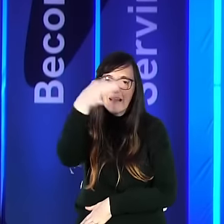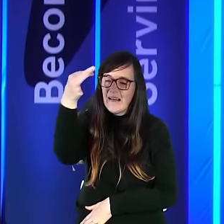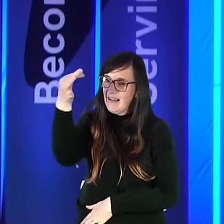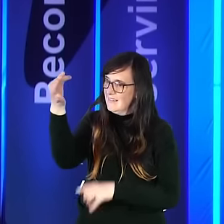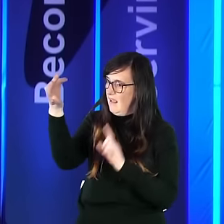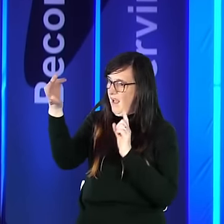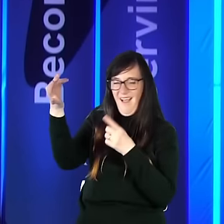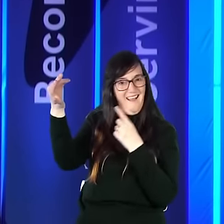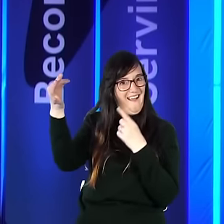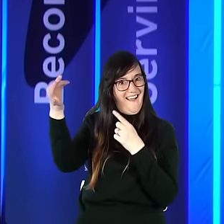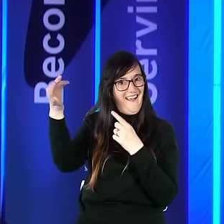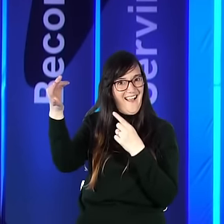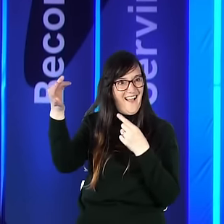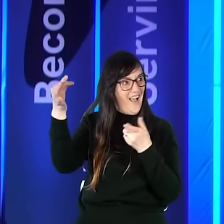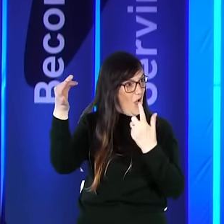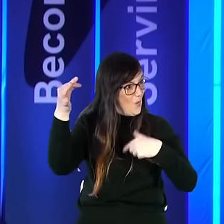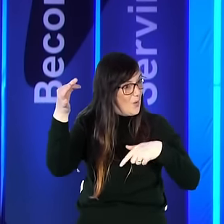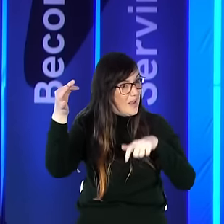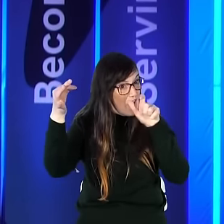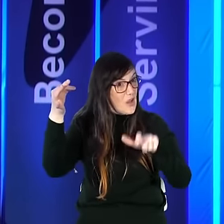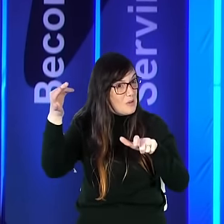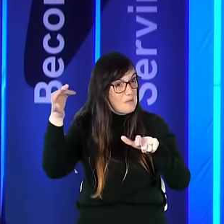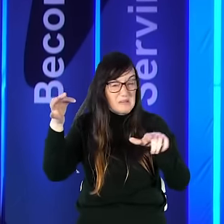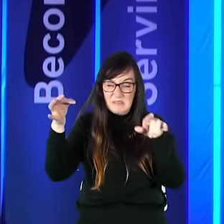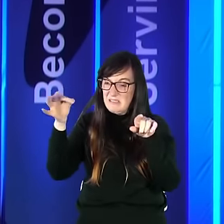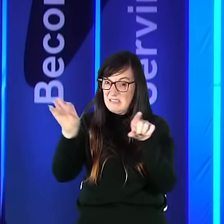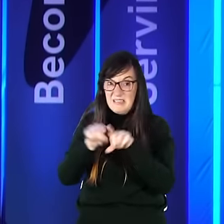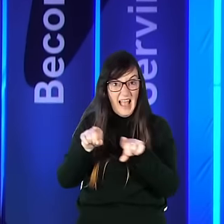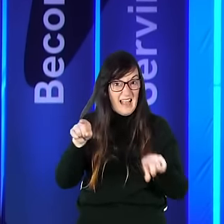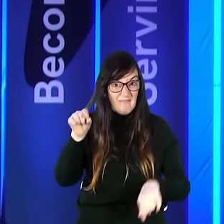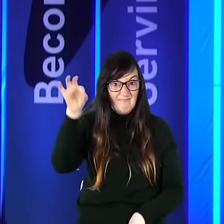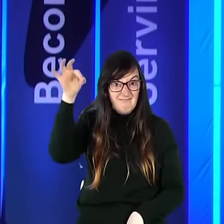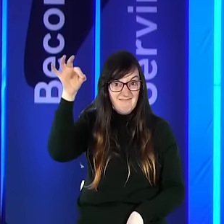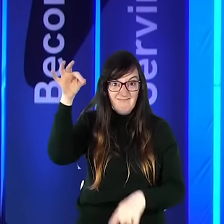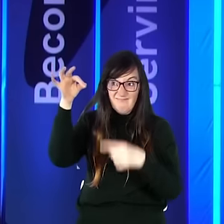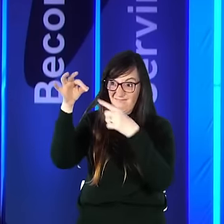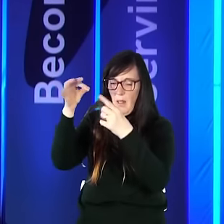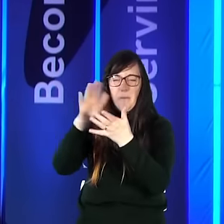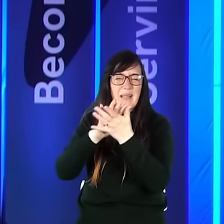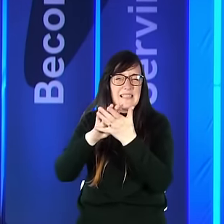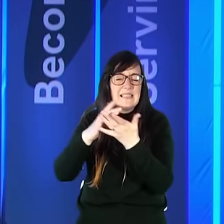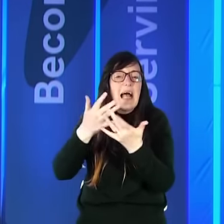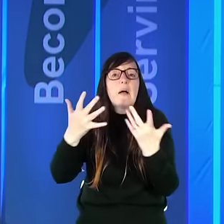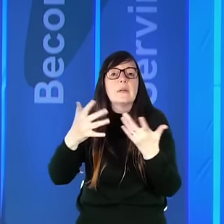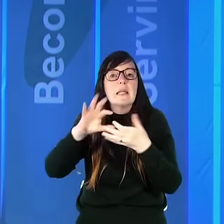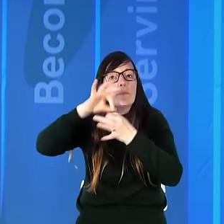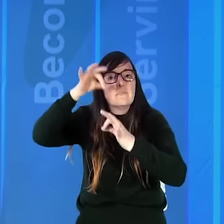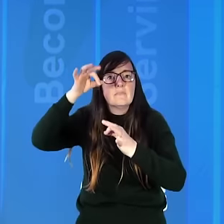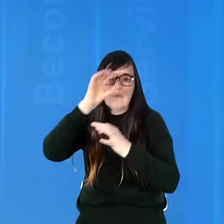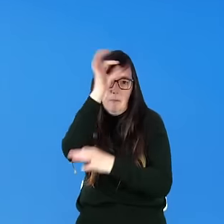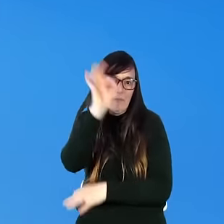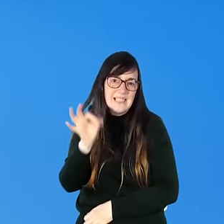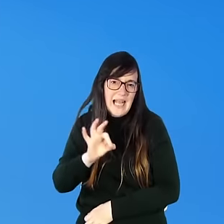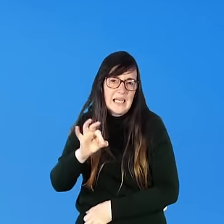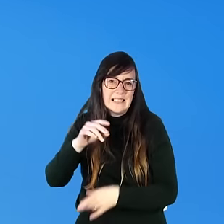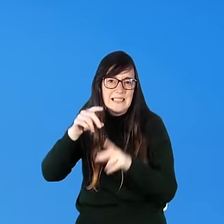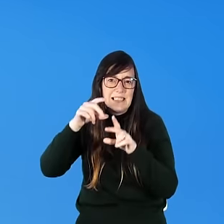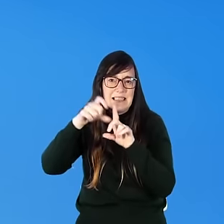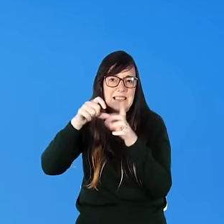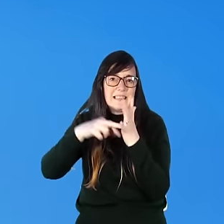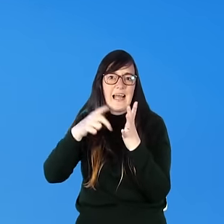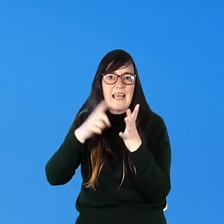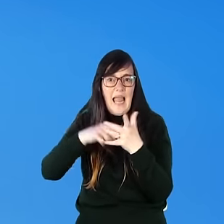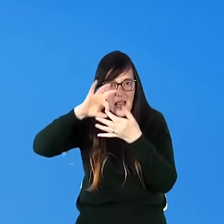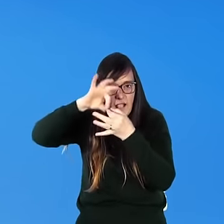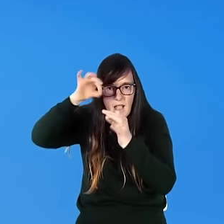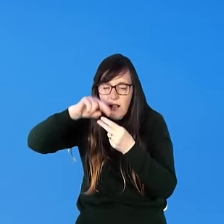as humans had in common with worms. He was looking at just percentages of DNA and so on. Our culture